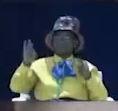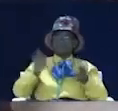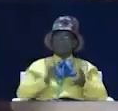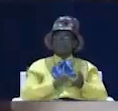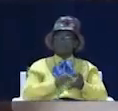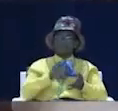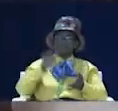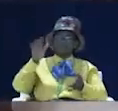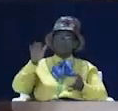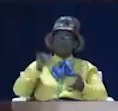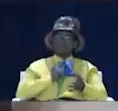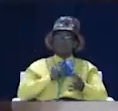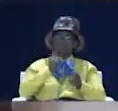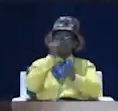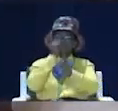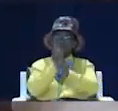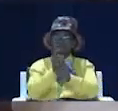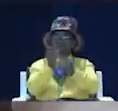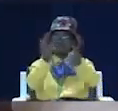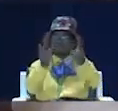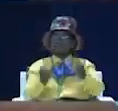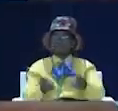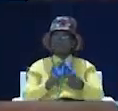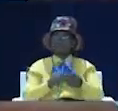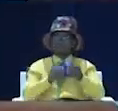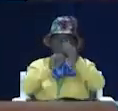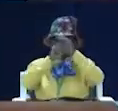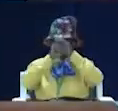I just want to worship your holy name.